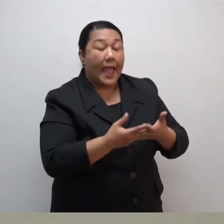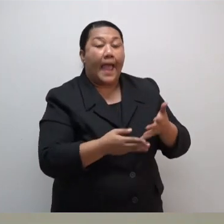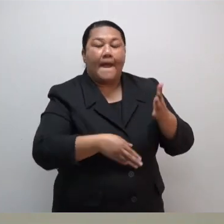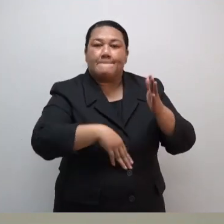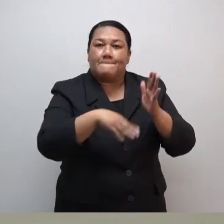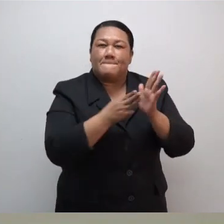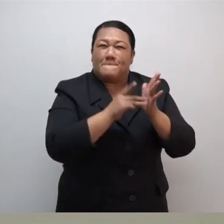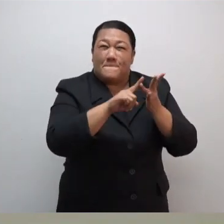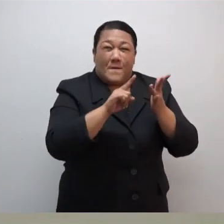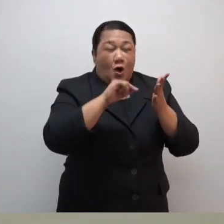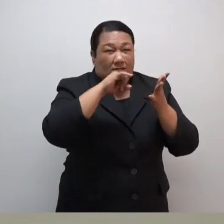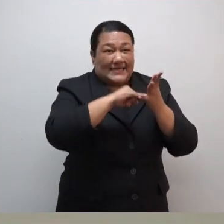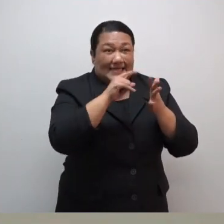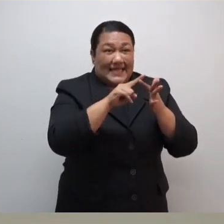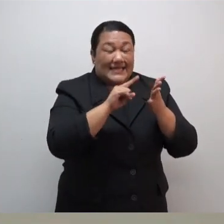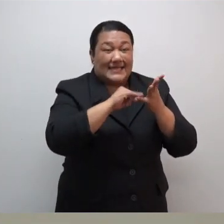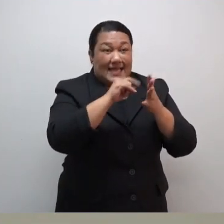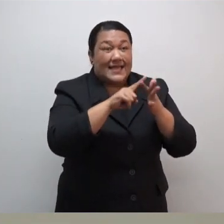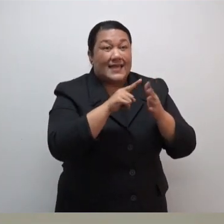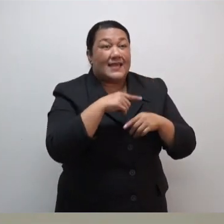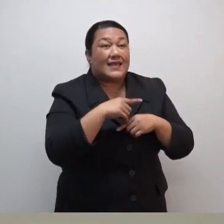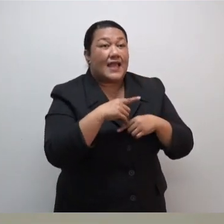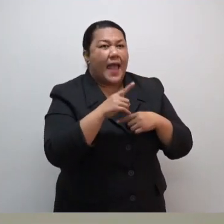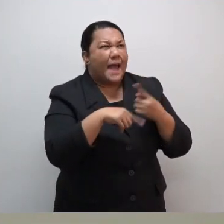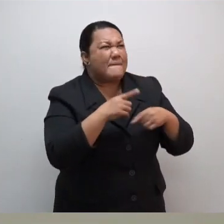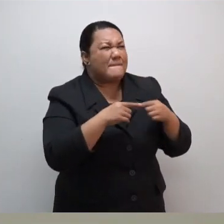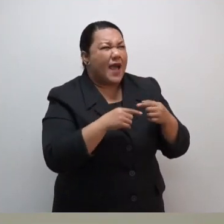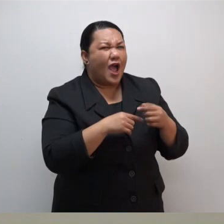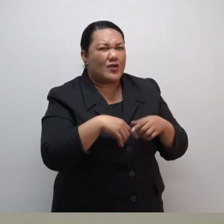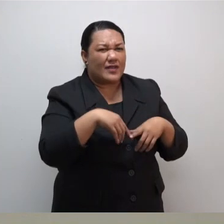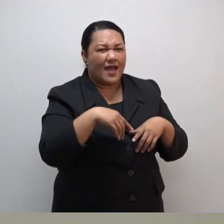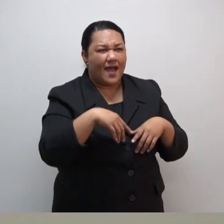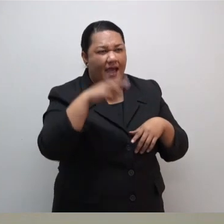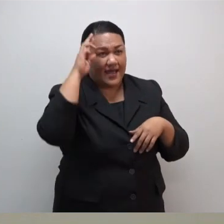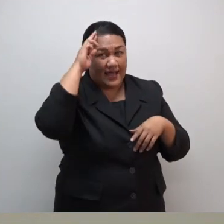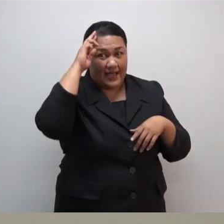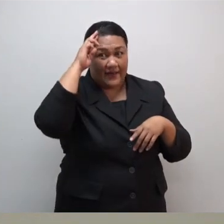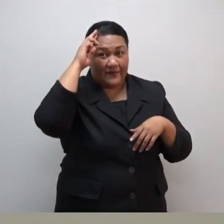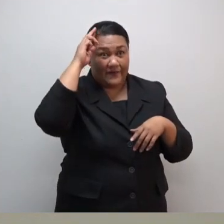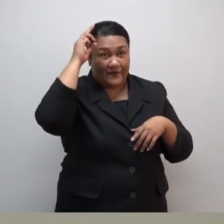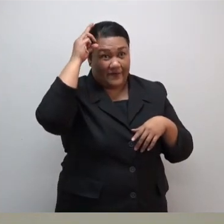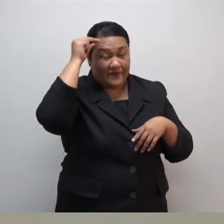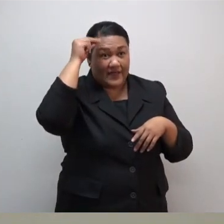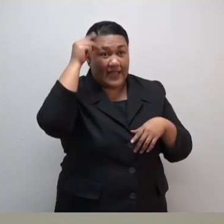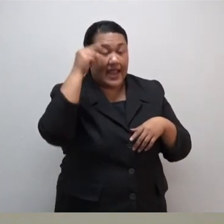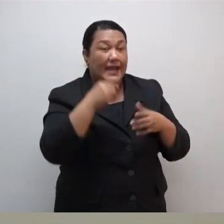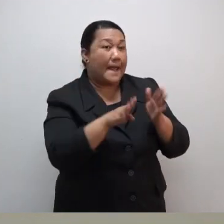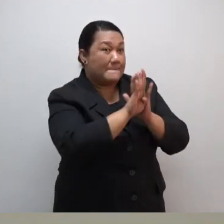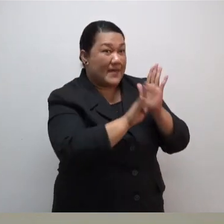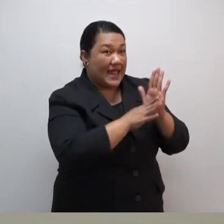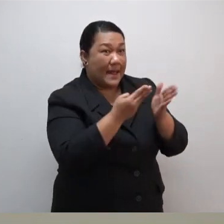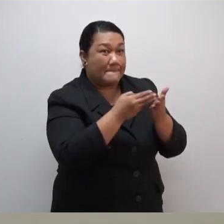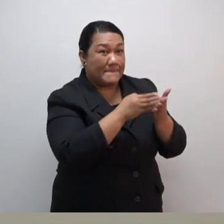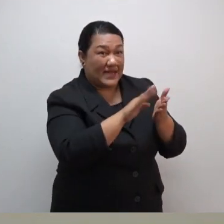Bulitavu and the fact that he agreed on the Itauke bill that was passed in, amended and passed in Parliament. There's a